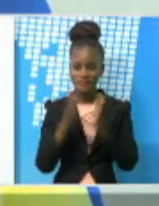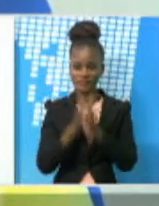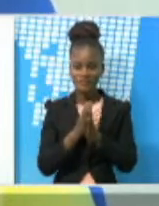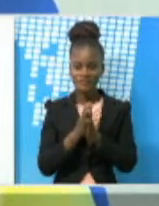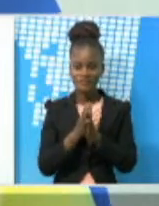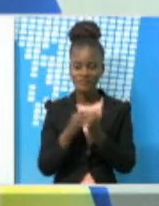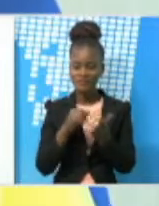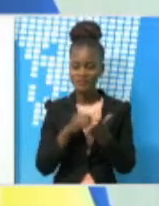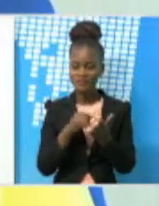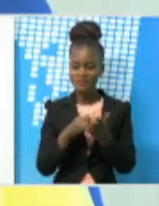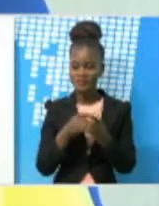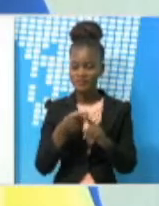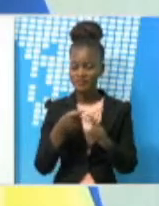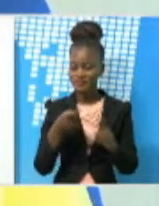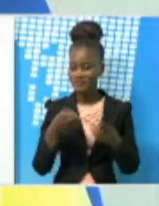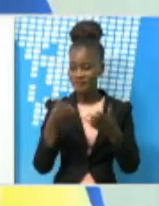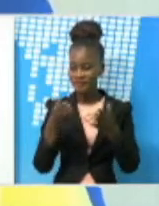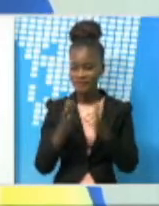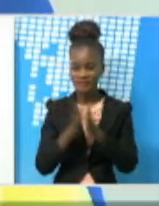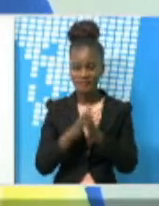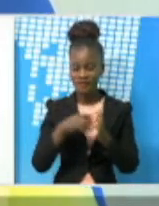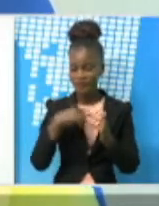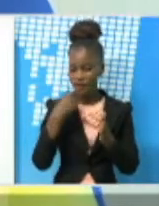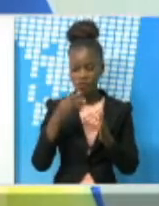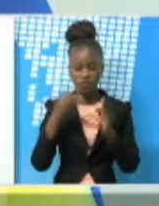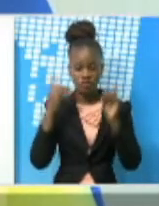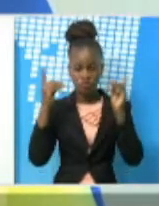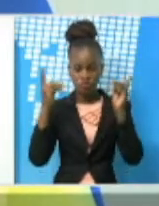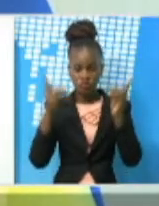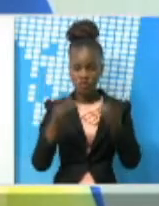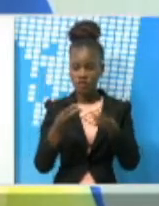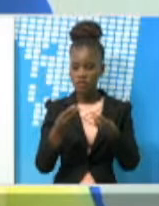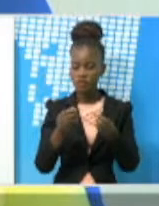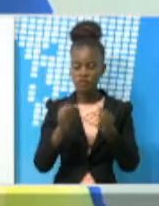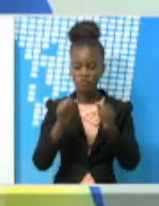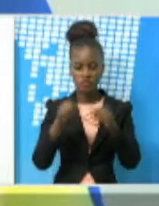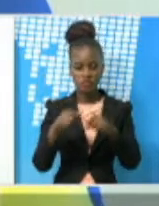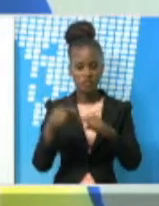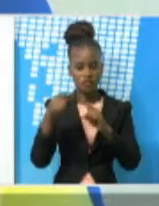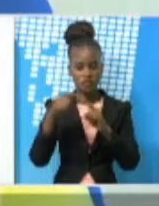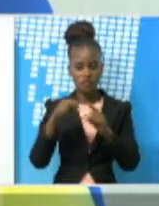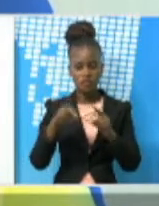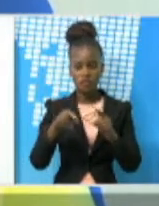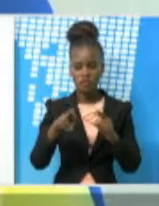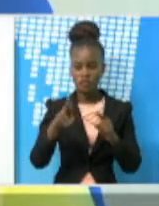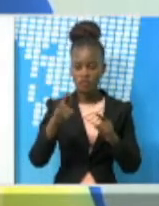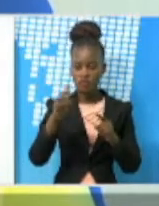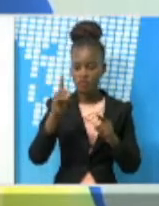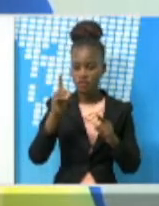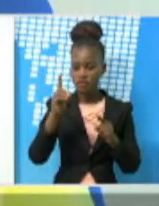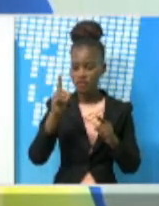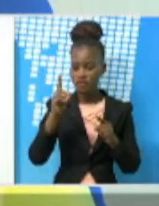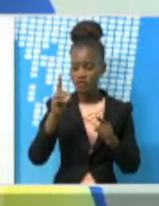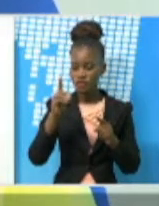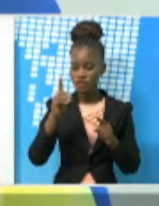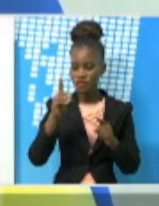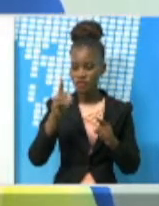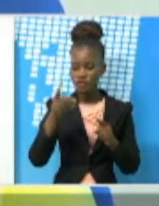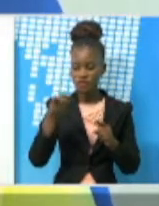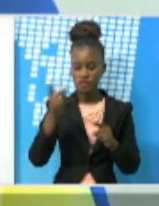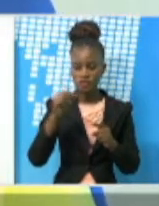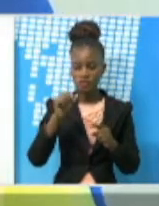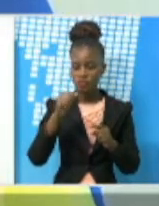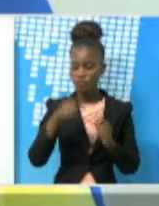from Christine Zake, who is the Director of Finance and Administration at Uganda Development Corporation. Like she enlightened